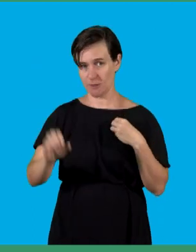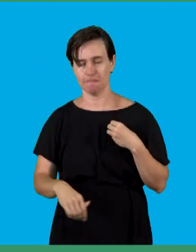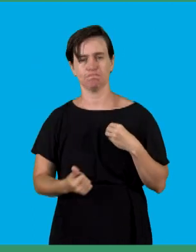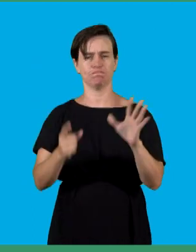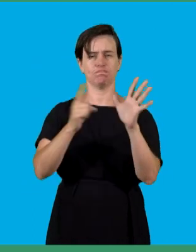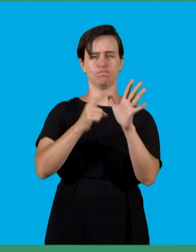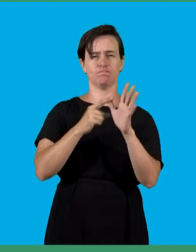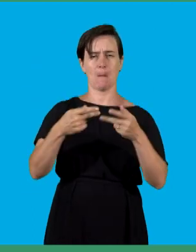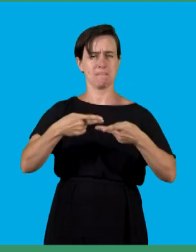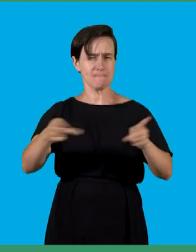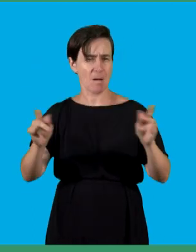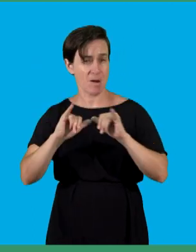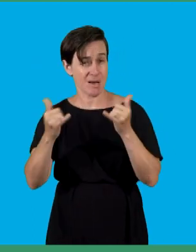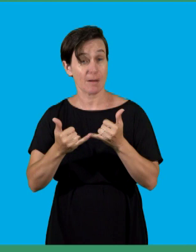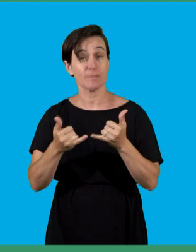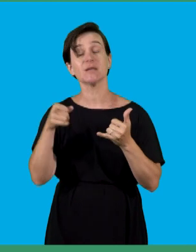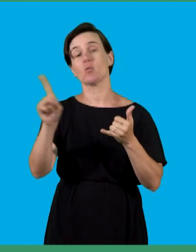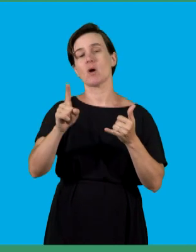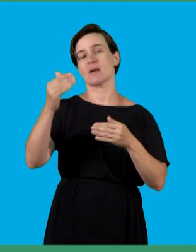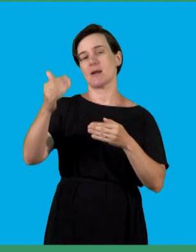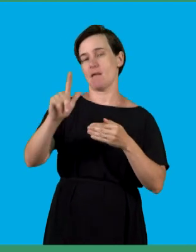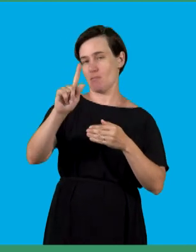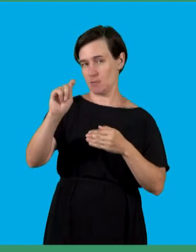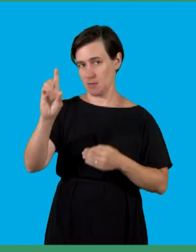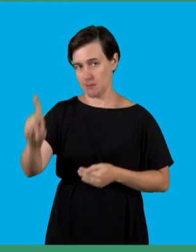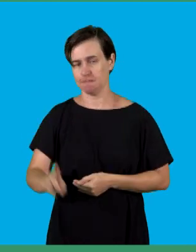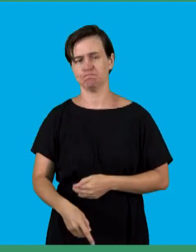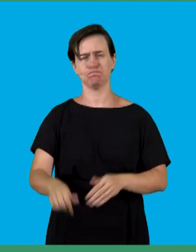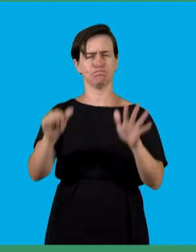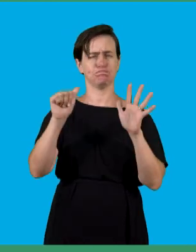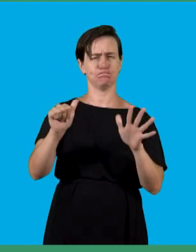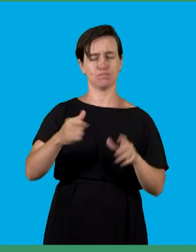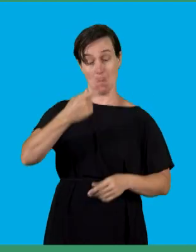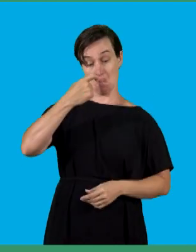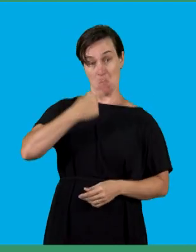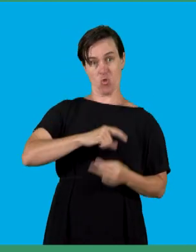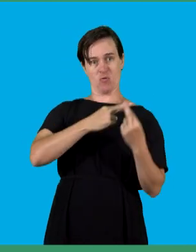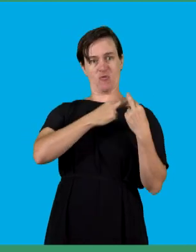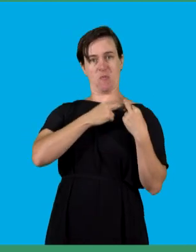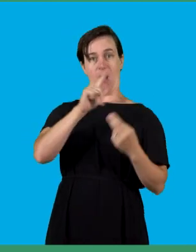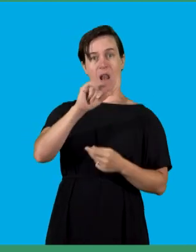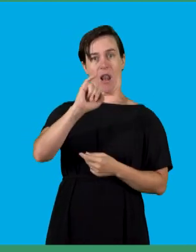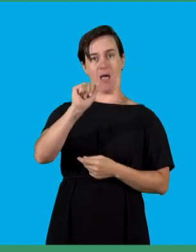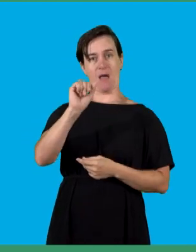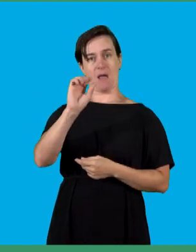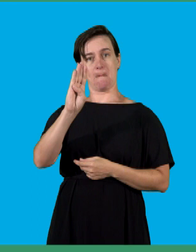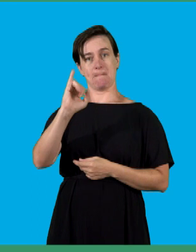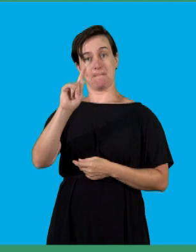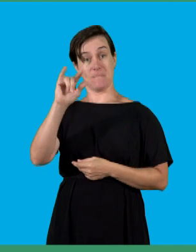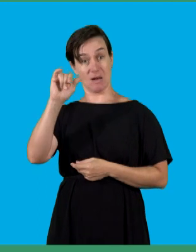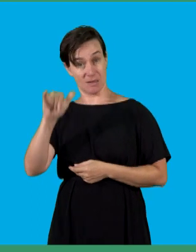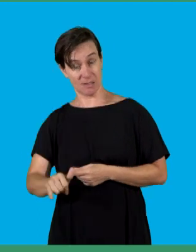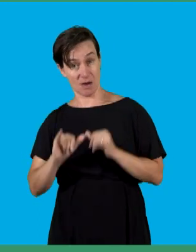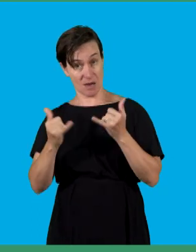SOC. We have a public company, which ends with Ltd. We have personal liability company, which ends